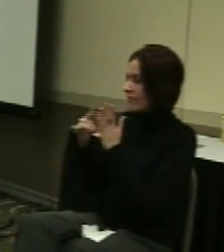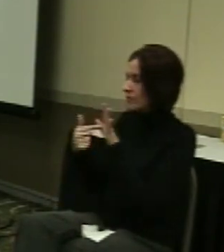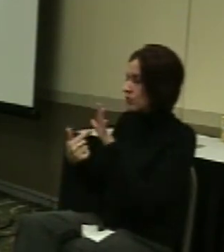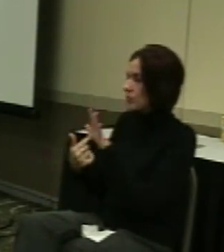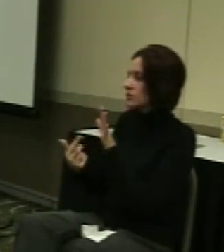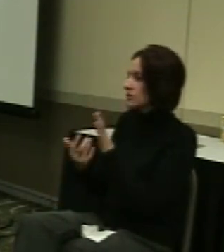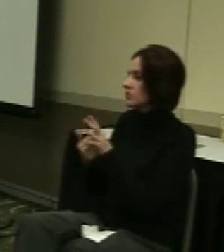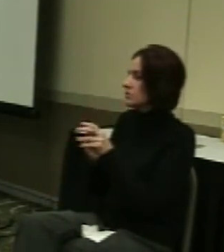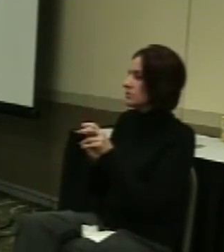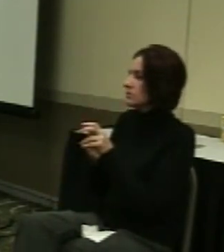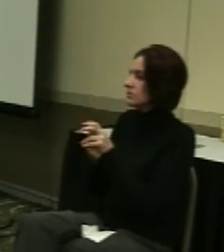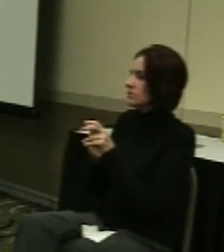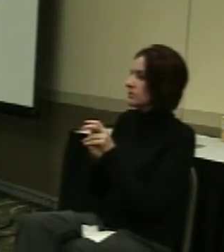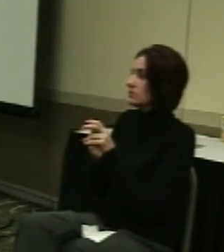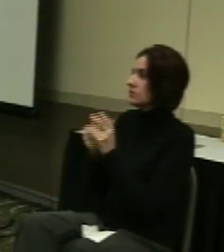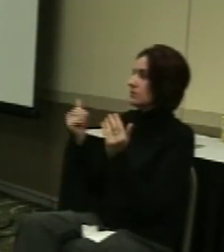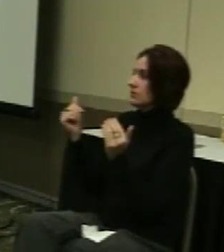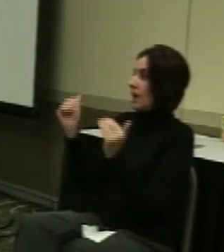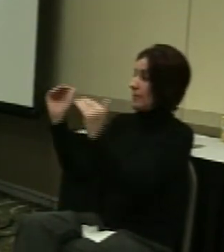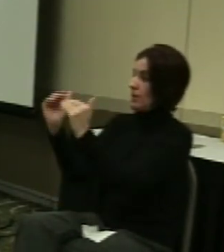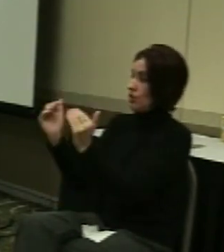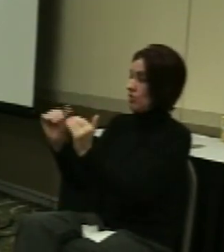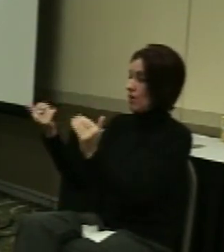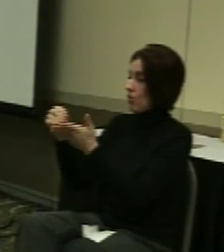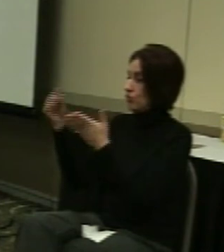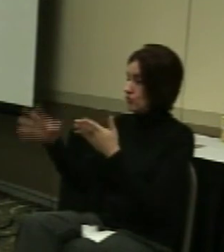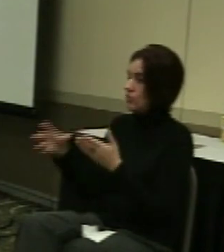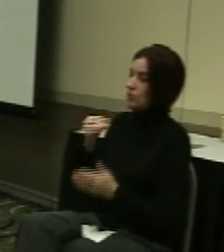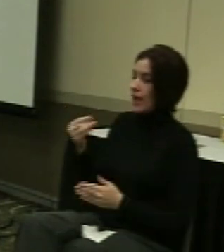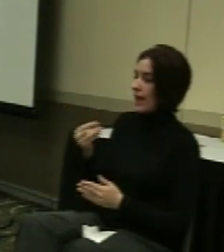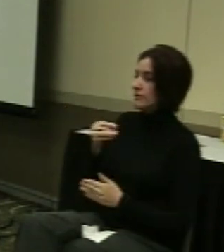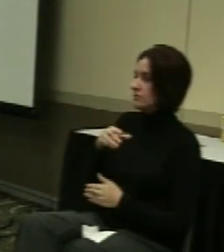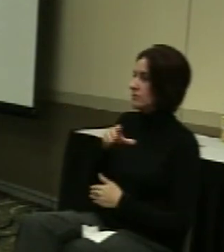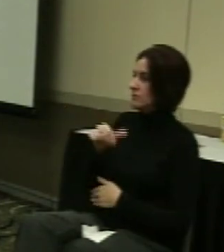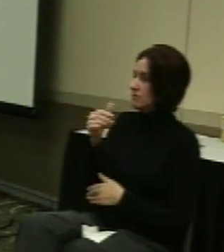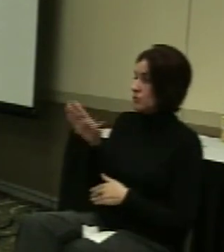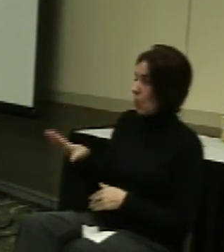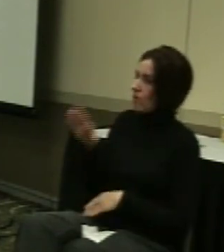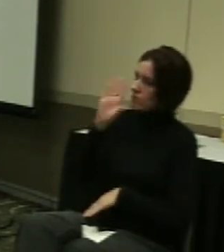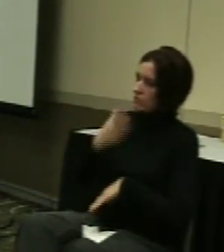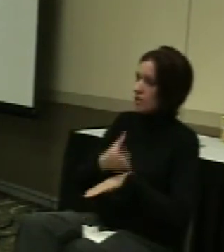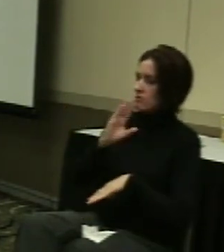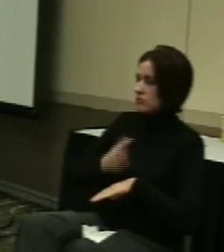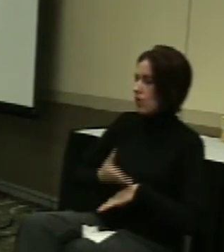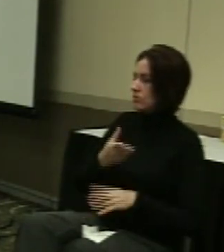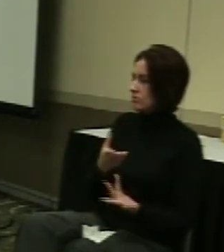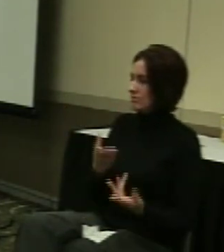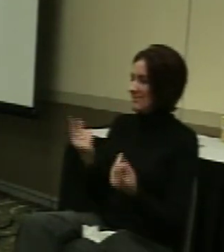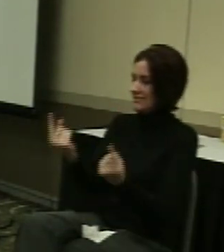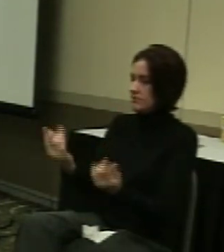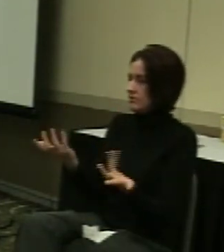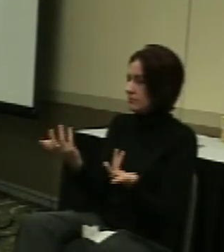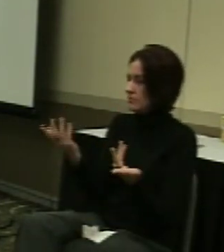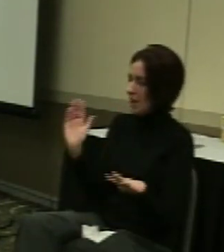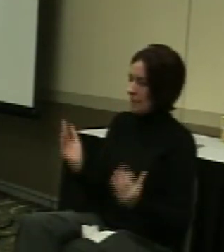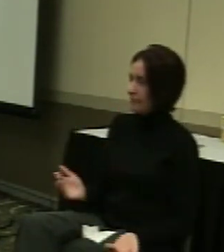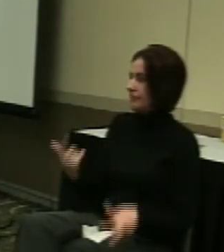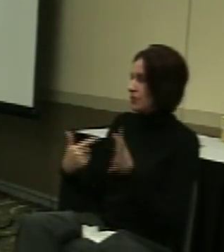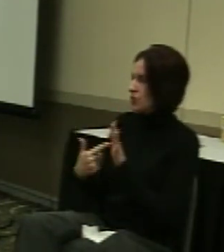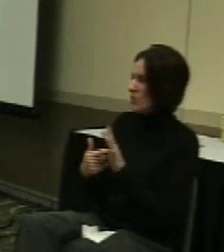shows a peer versus your little child. This is what we've got, and that might speak to them.